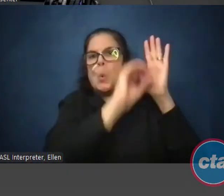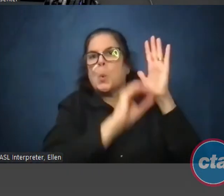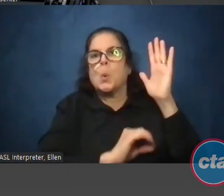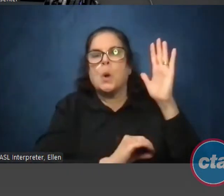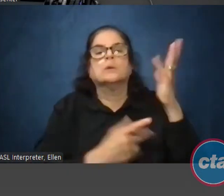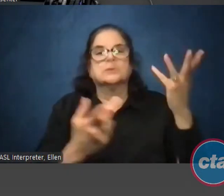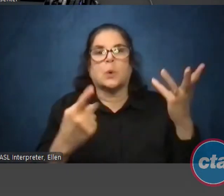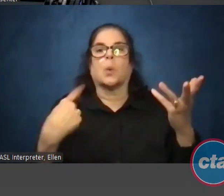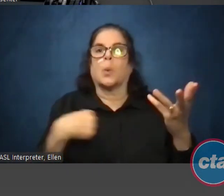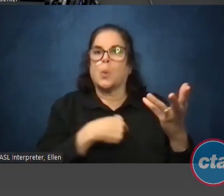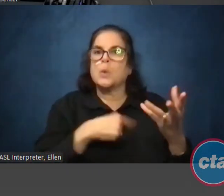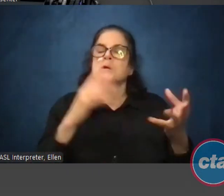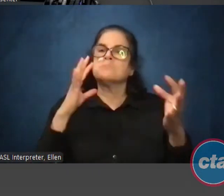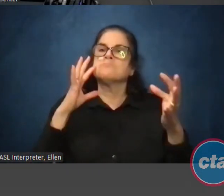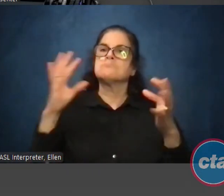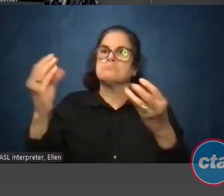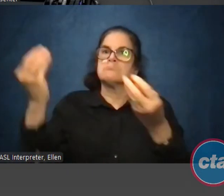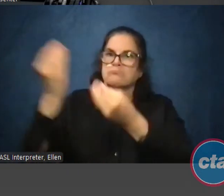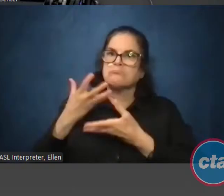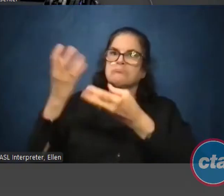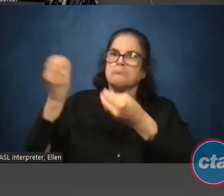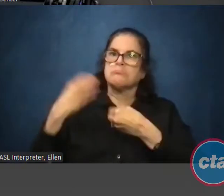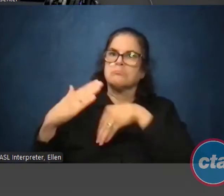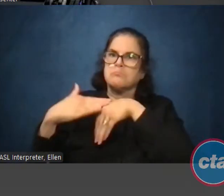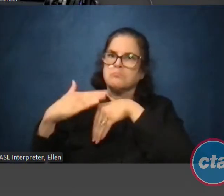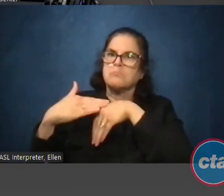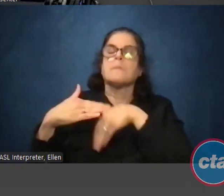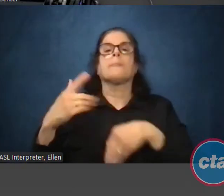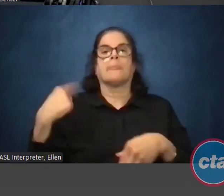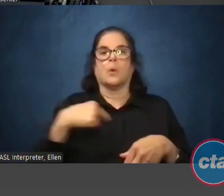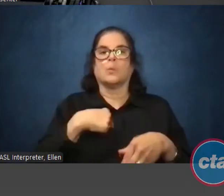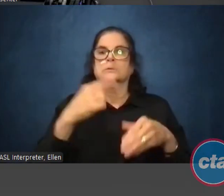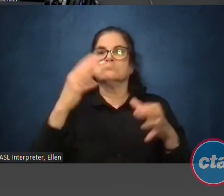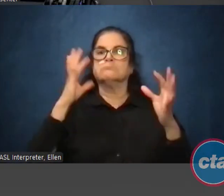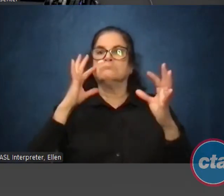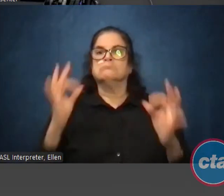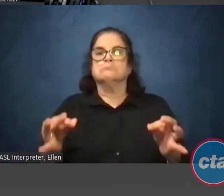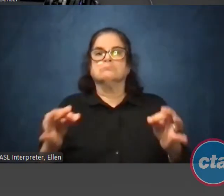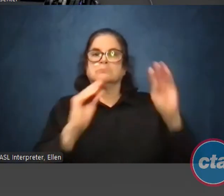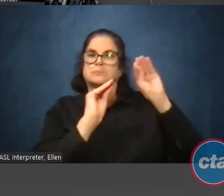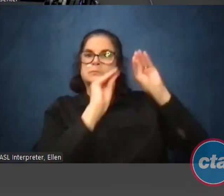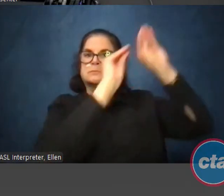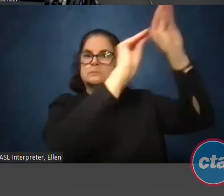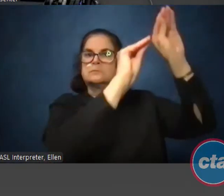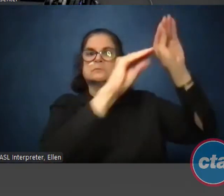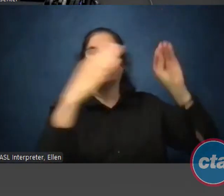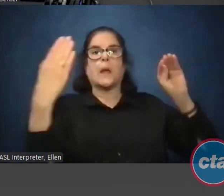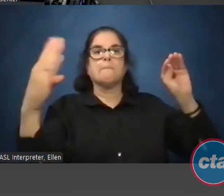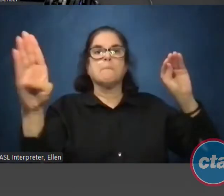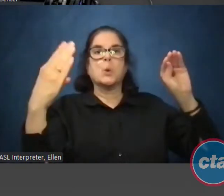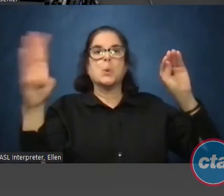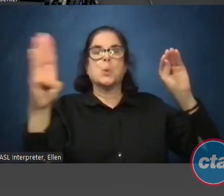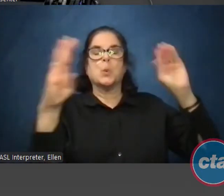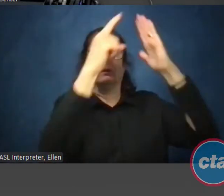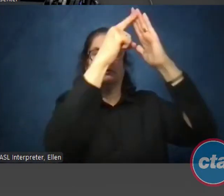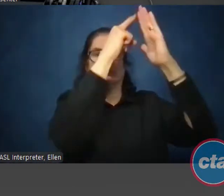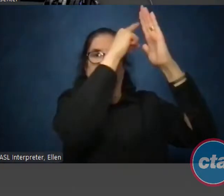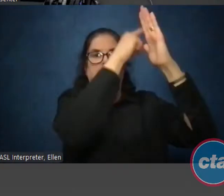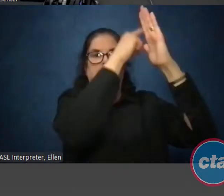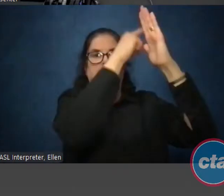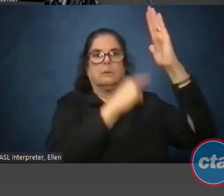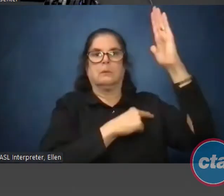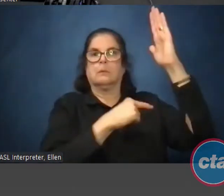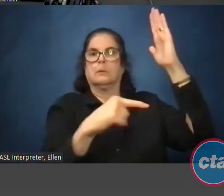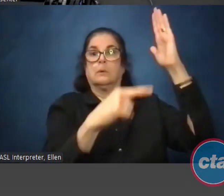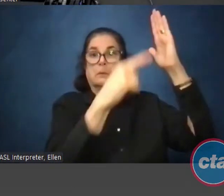put these tactile blue bus stop signs, which are pictured here on the slide.